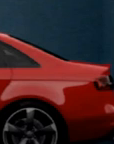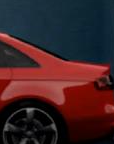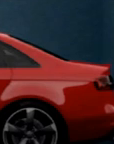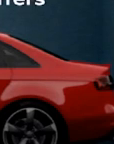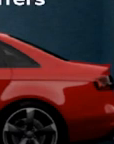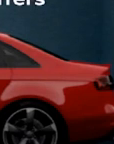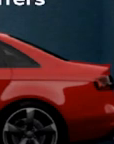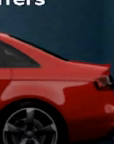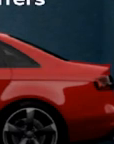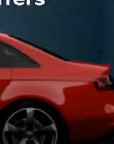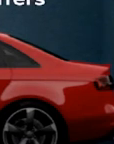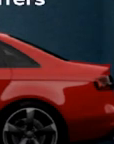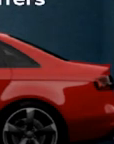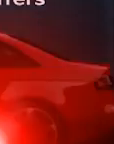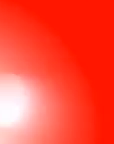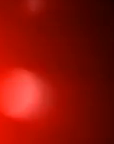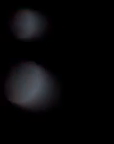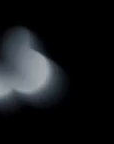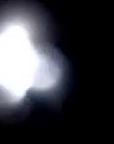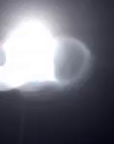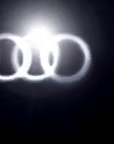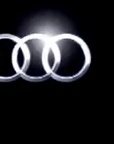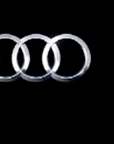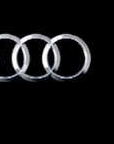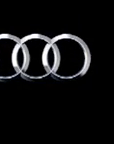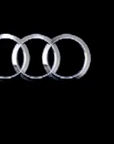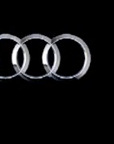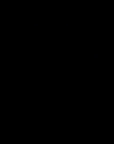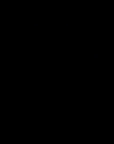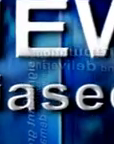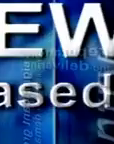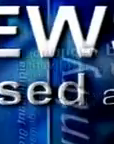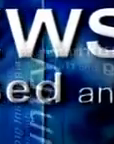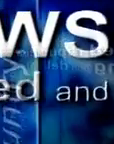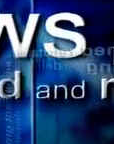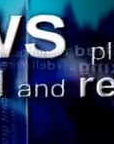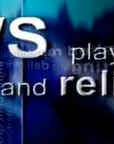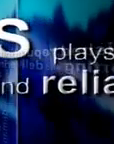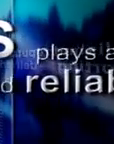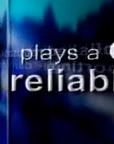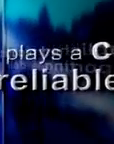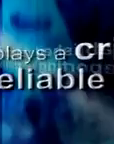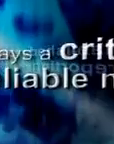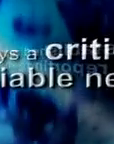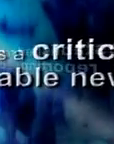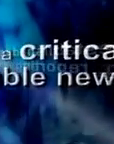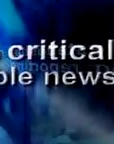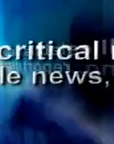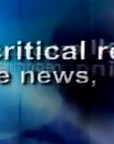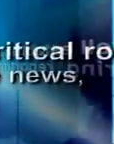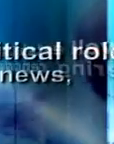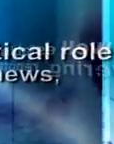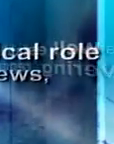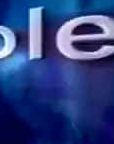heart. SABC News plays a critical role in